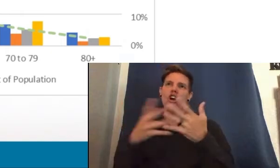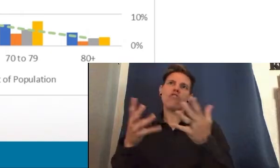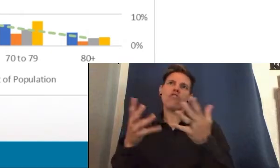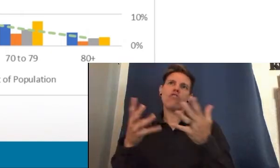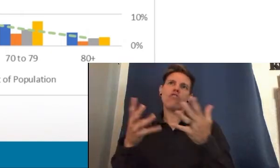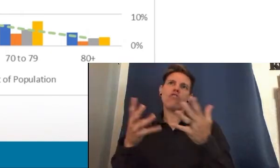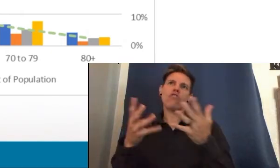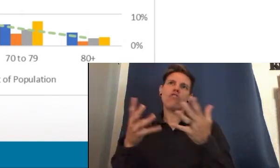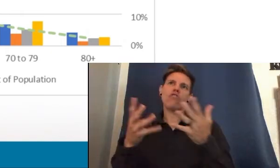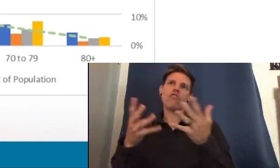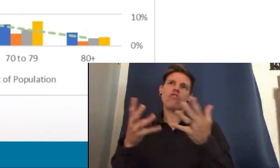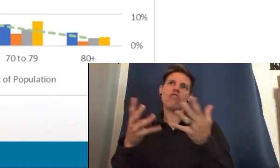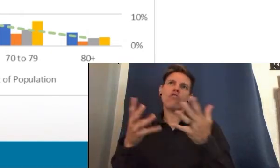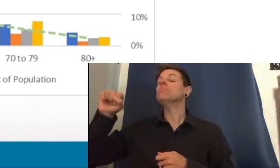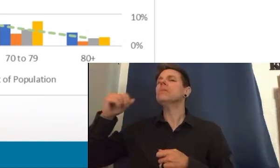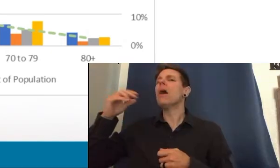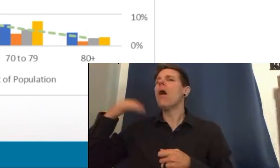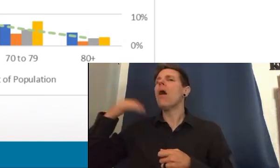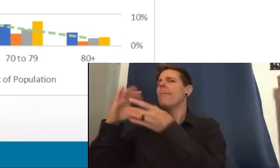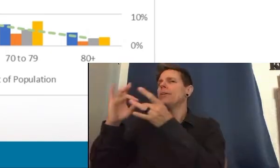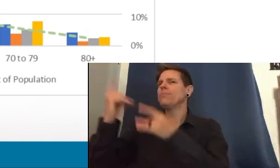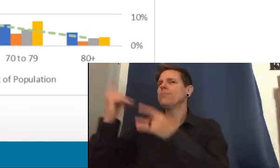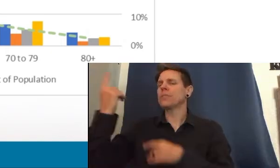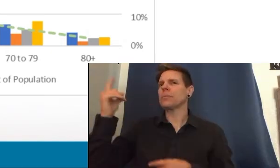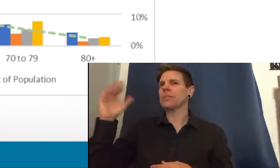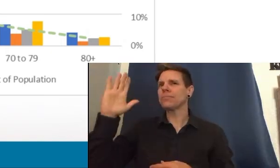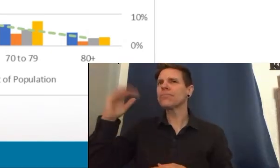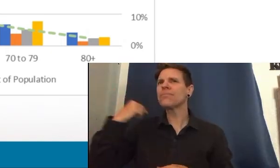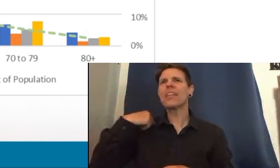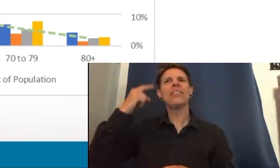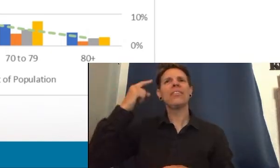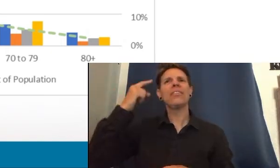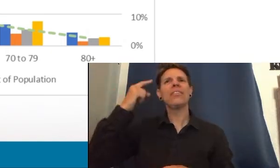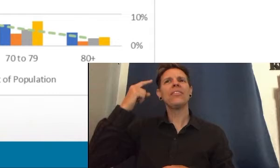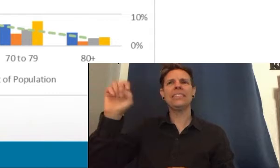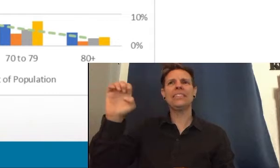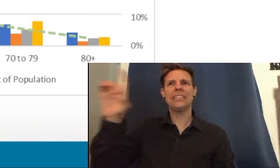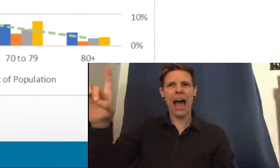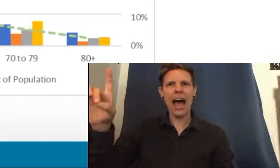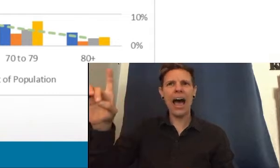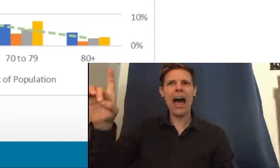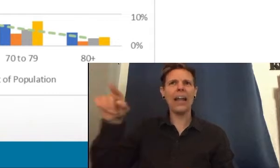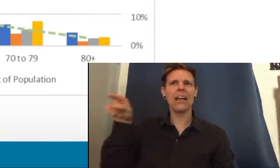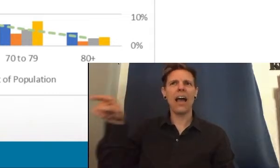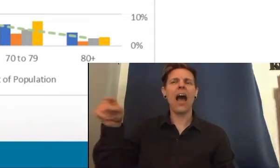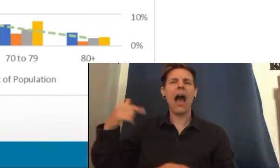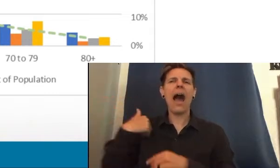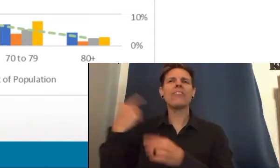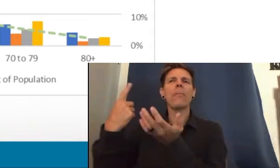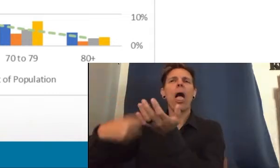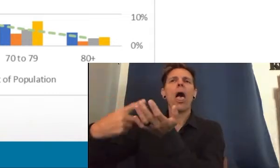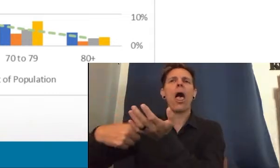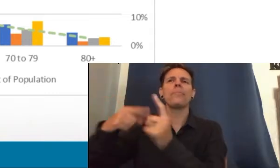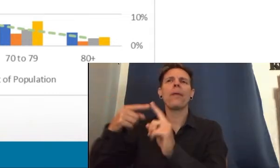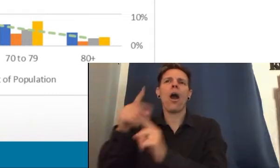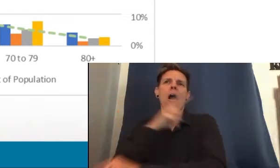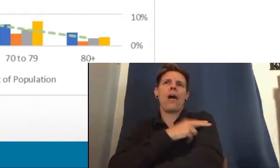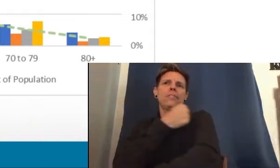that Ted had a question around demographics and hospitalizations. Sure.